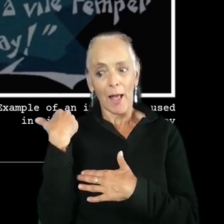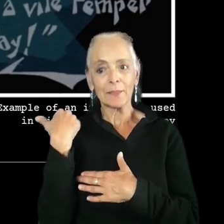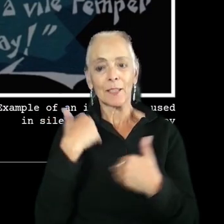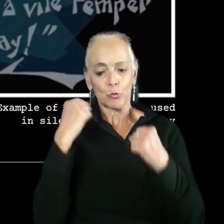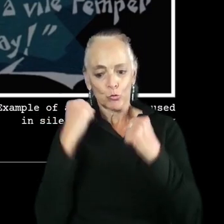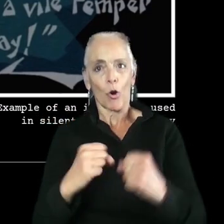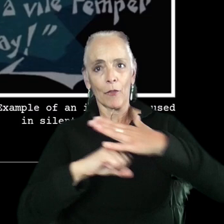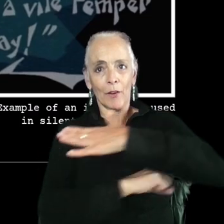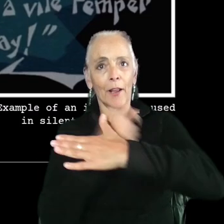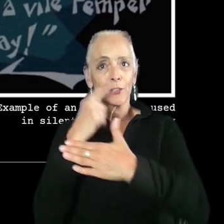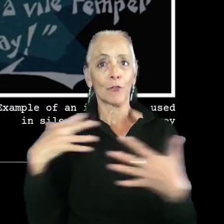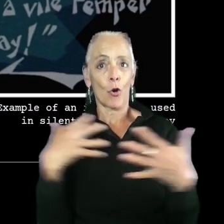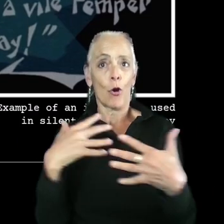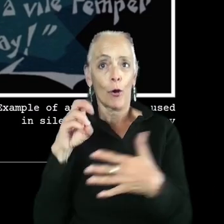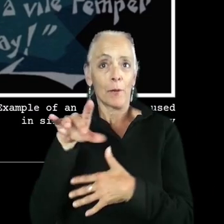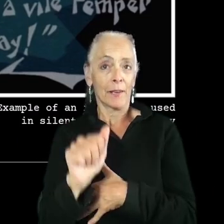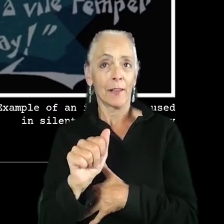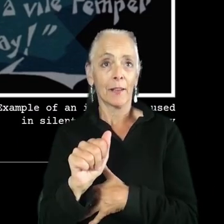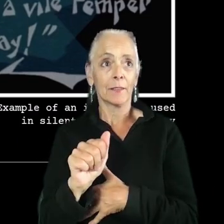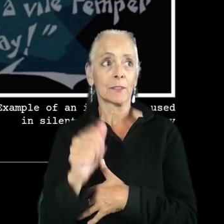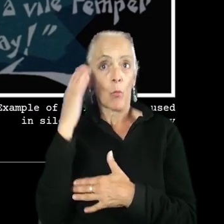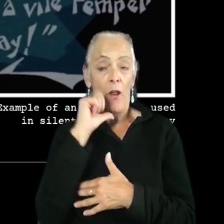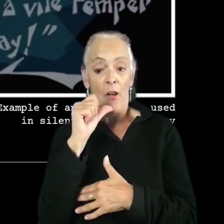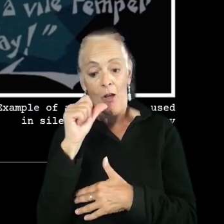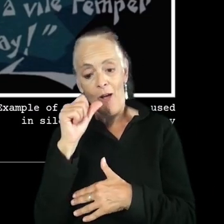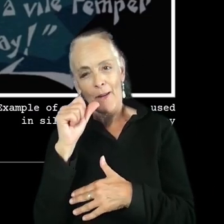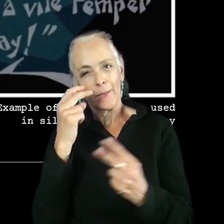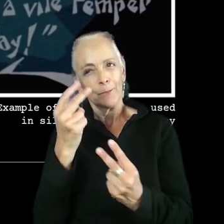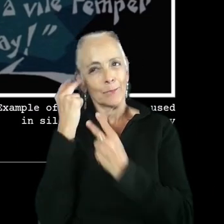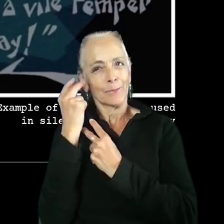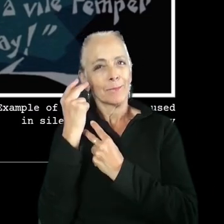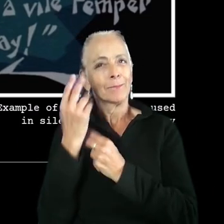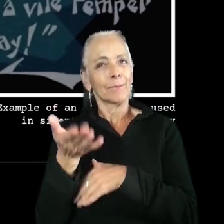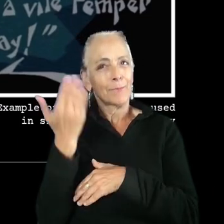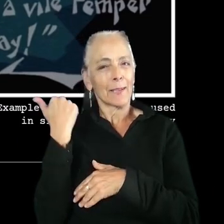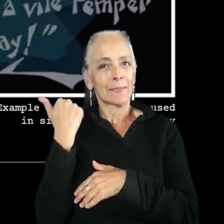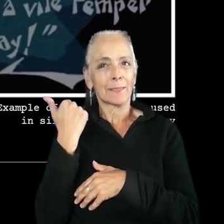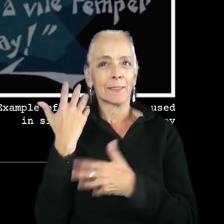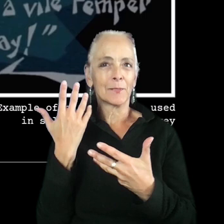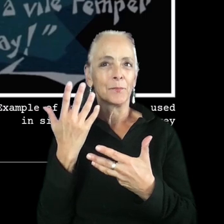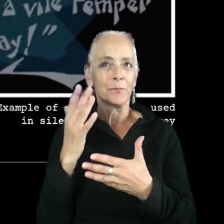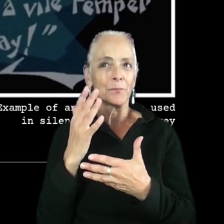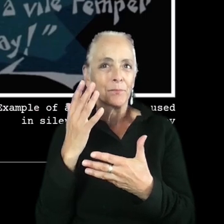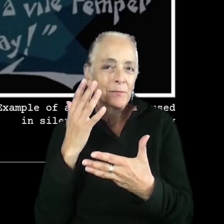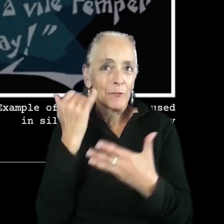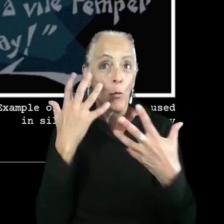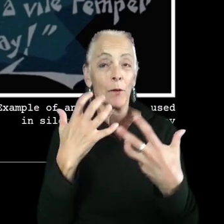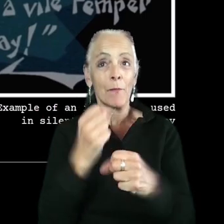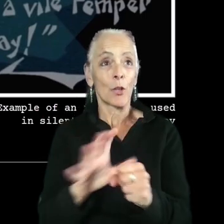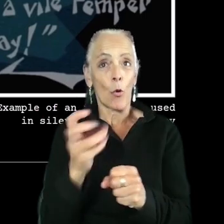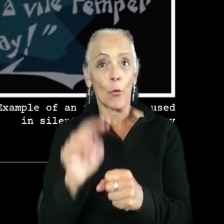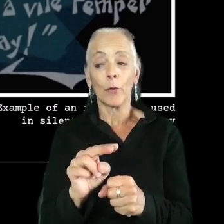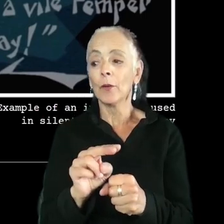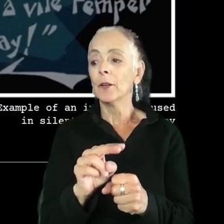so definitely go check that out uh if you're doing research about making your own um horror experience um films like a quiet place as